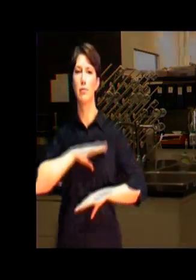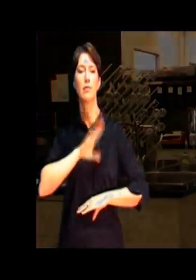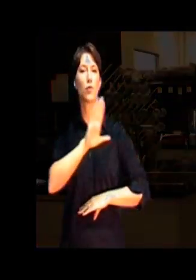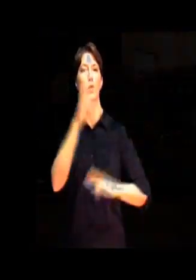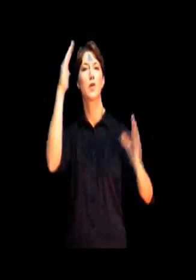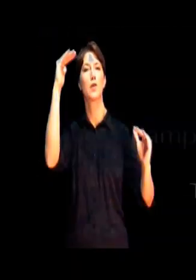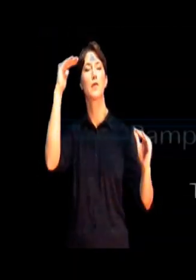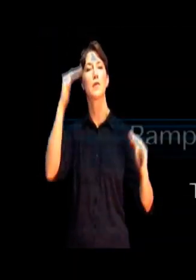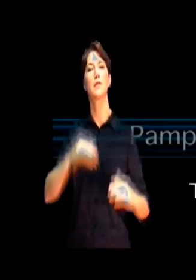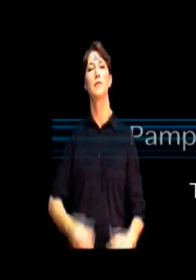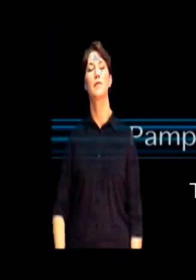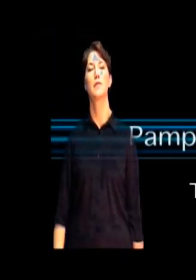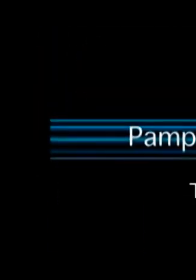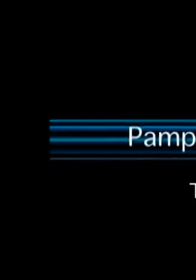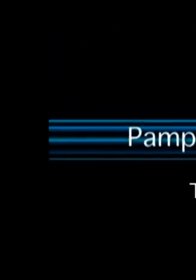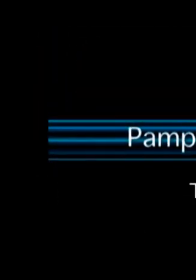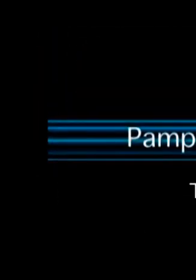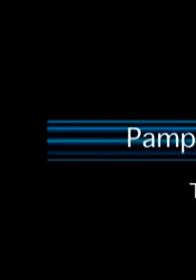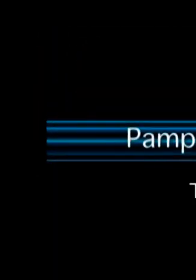promised. Thank you.